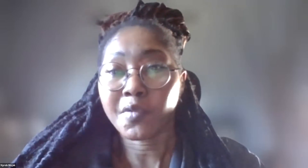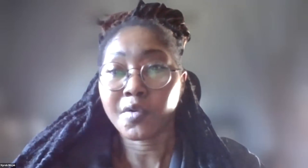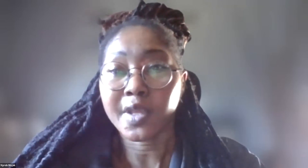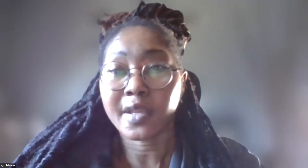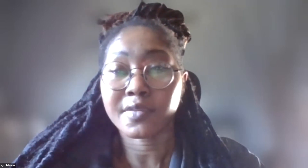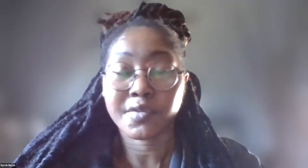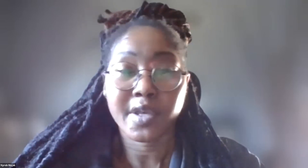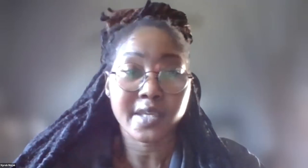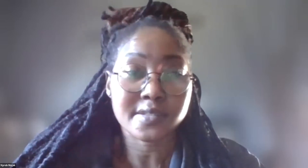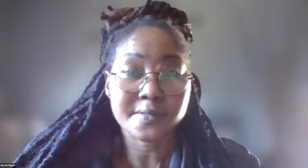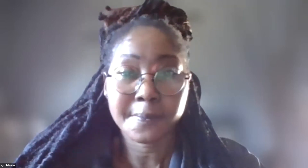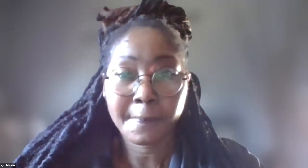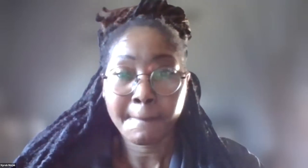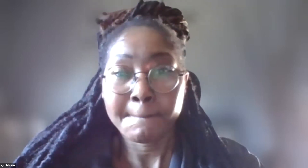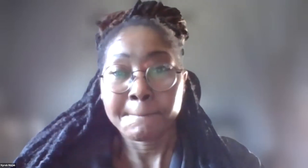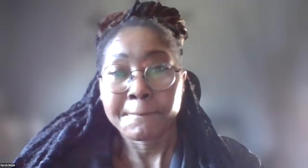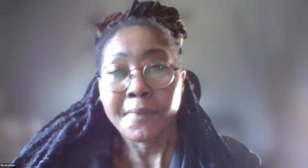for a bit more than 3 years.